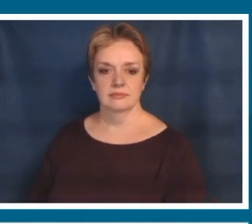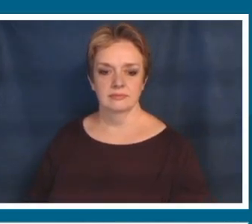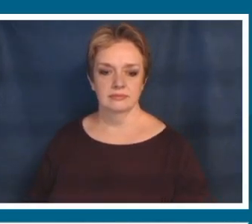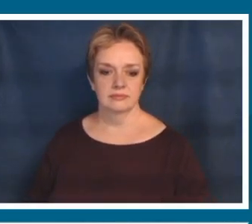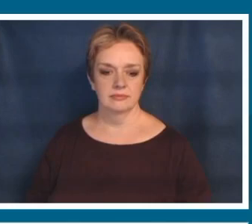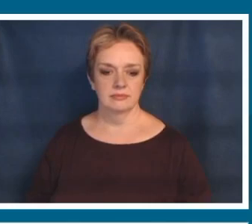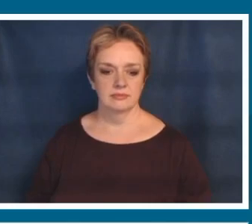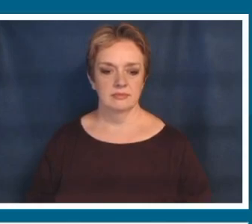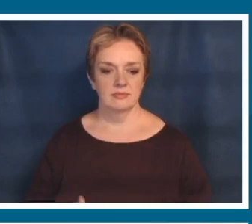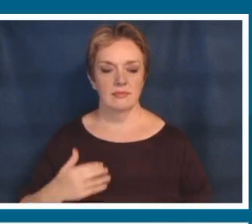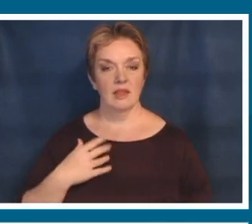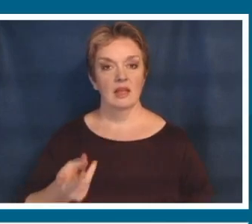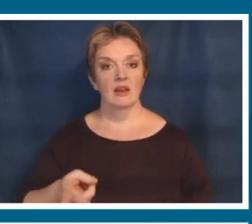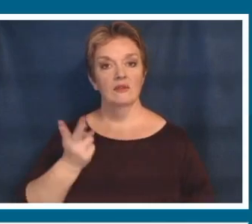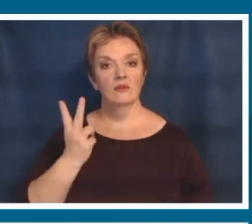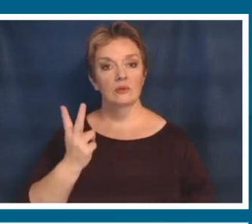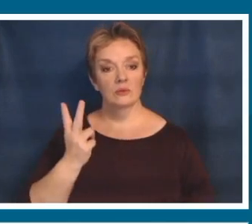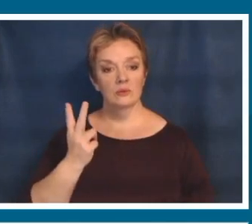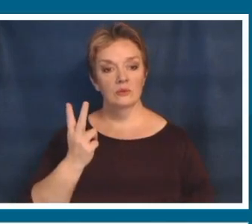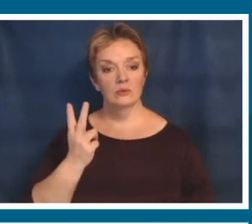of